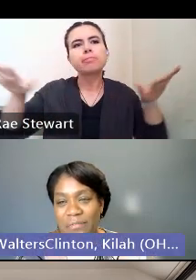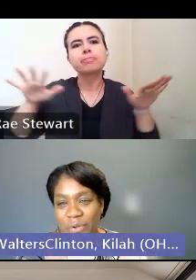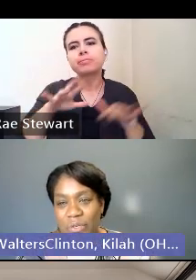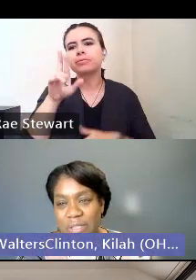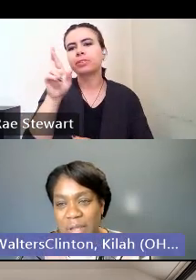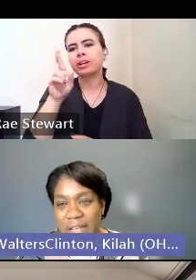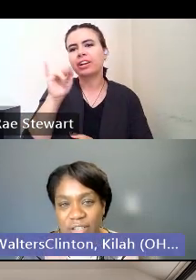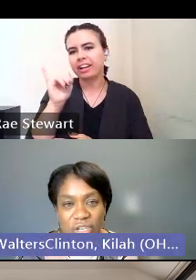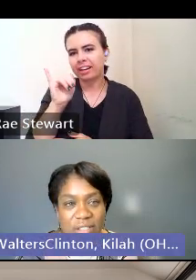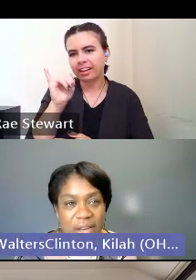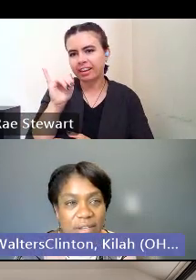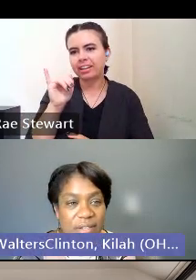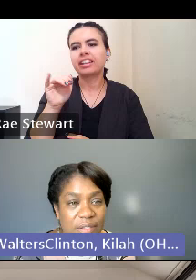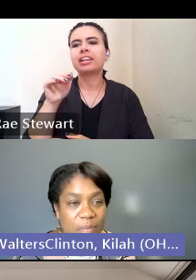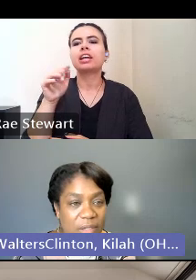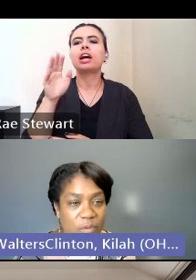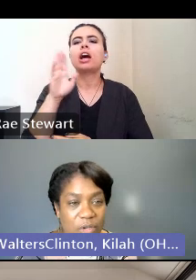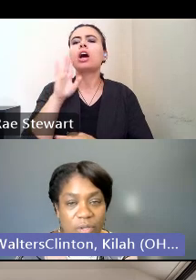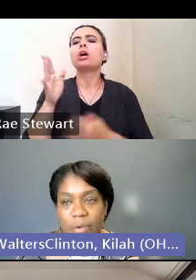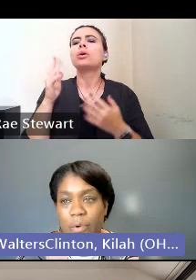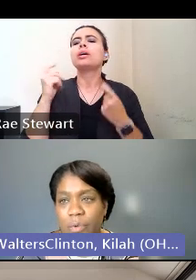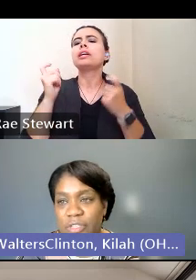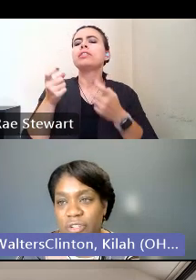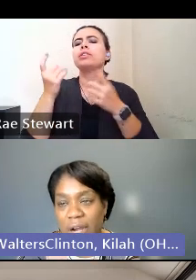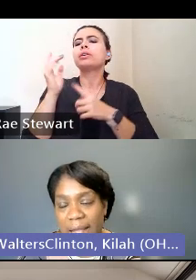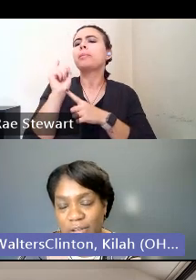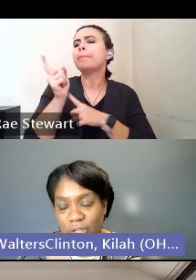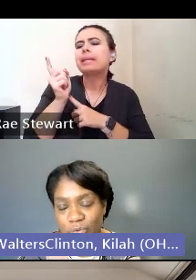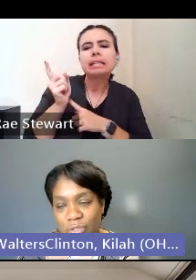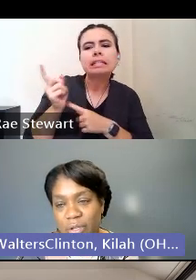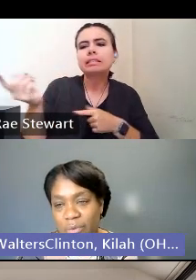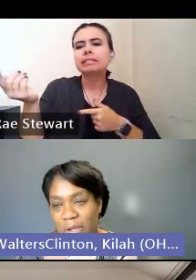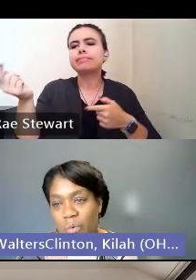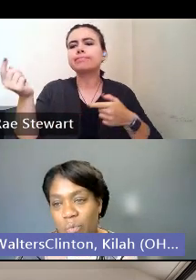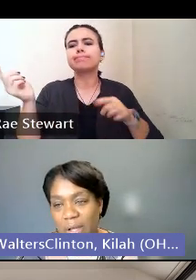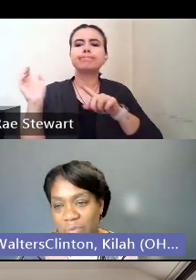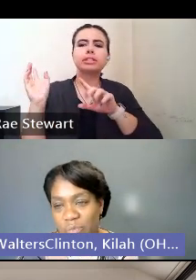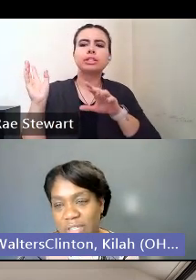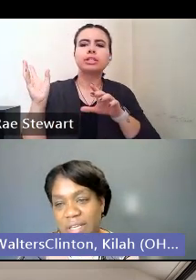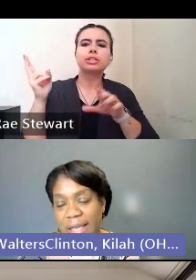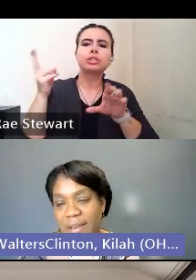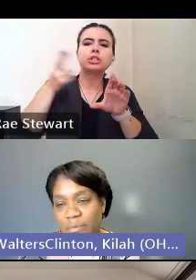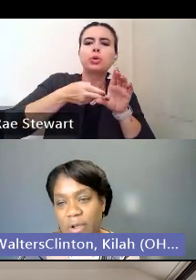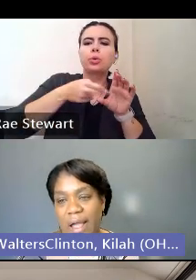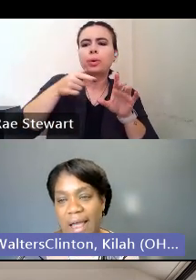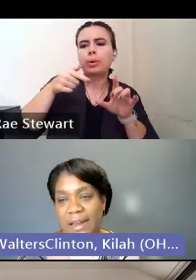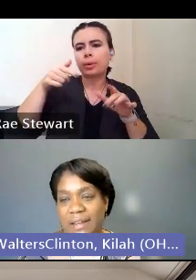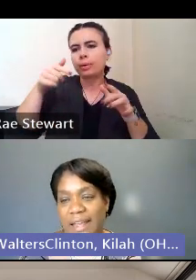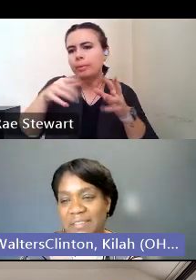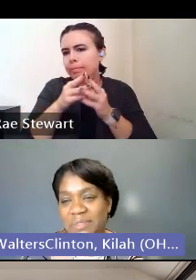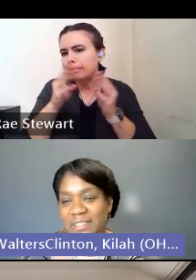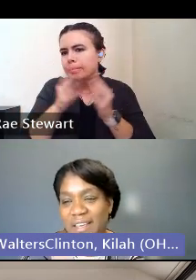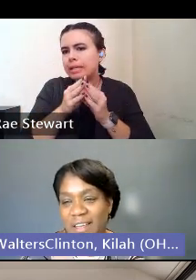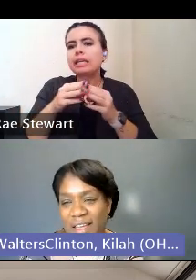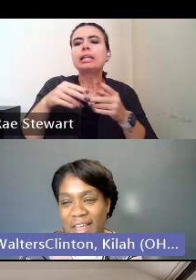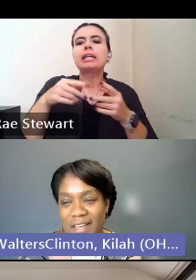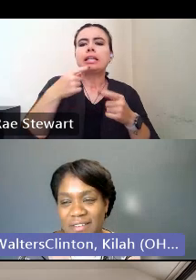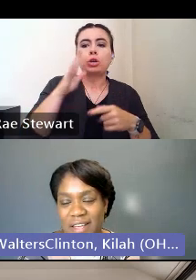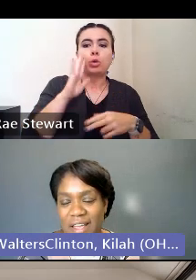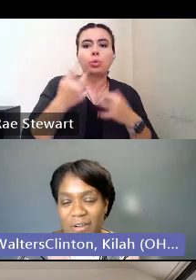We're going to give folks a minute to just get into the space. We told everyone we would start at noon, so welcome once again. We are adding